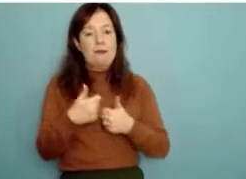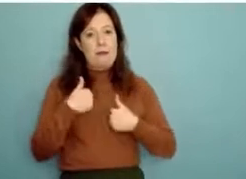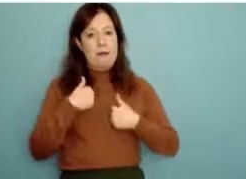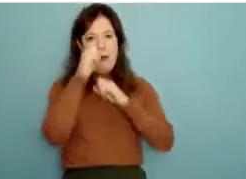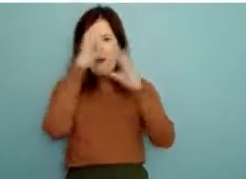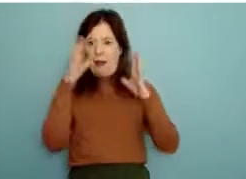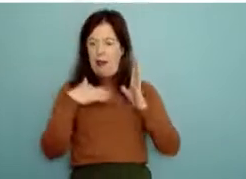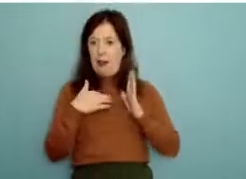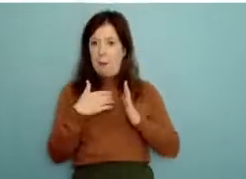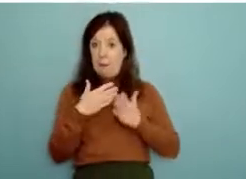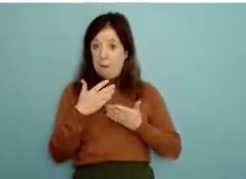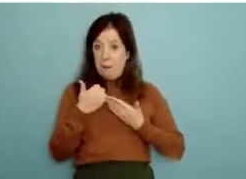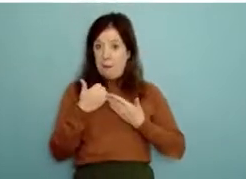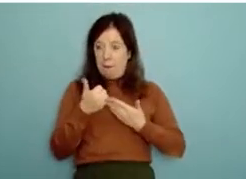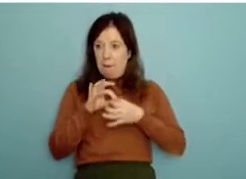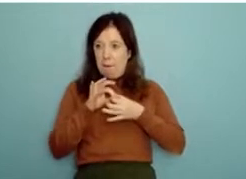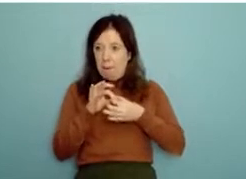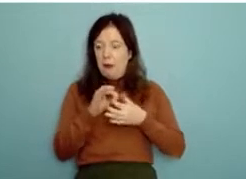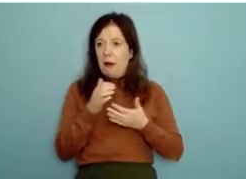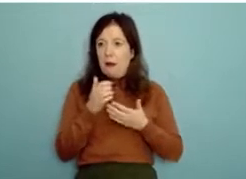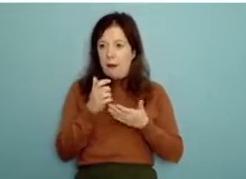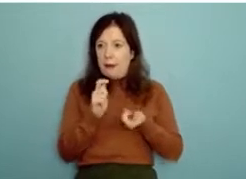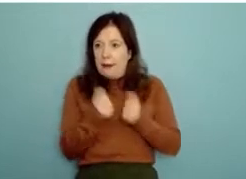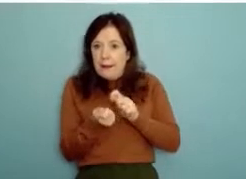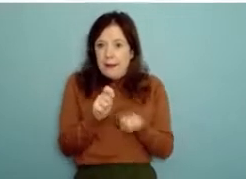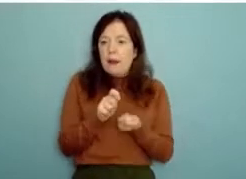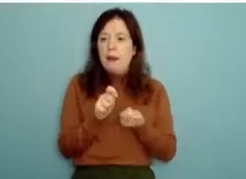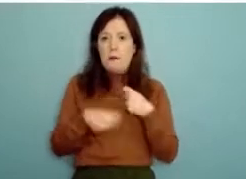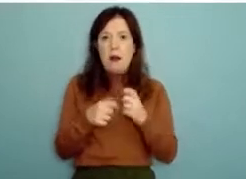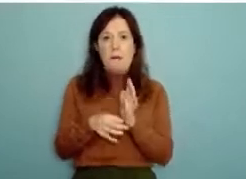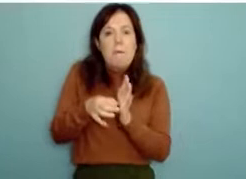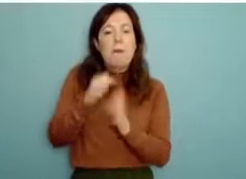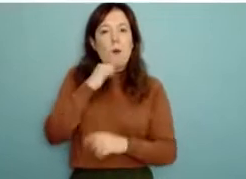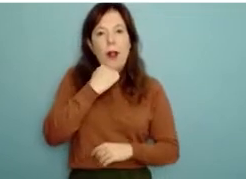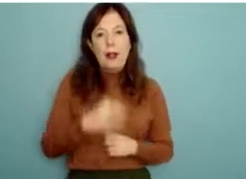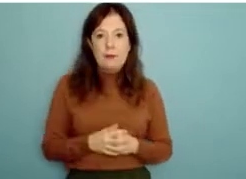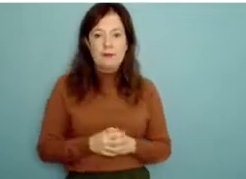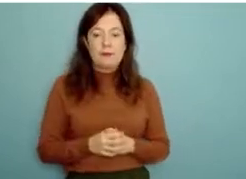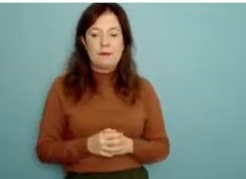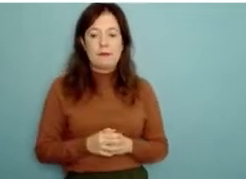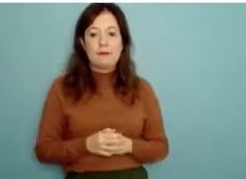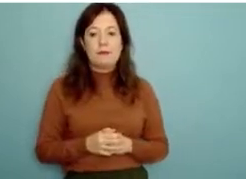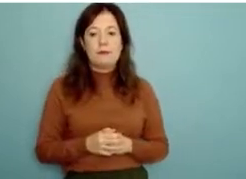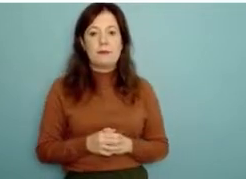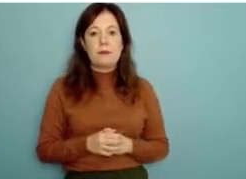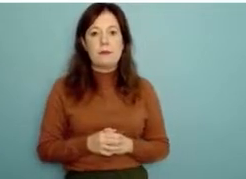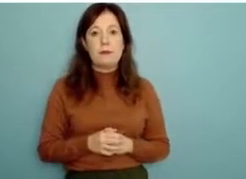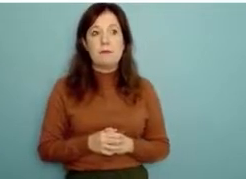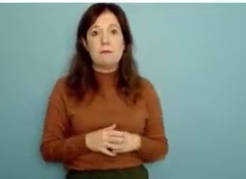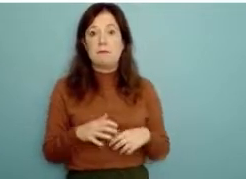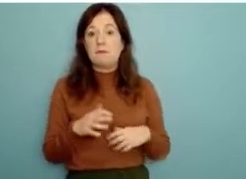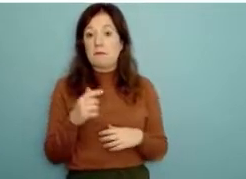the effectiveness of interventions. It also, I've got to say, in terms of a key area, is that if we're doing